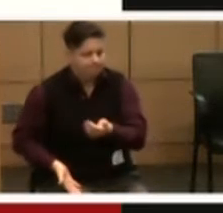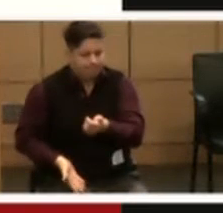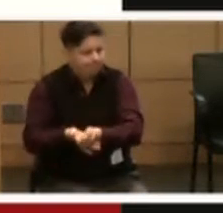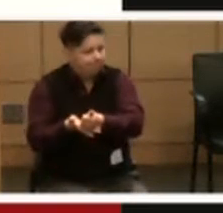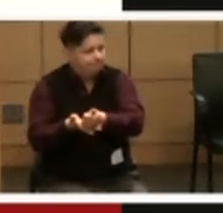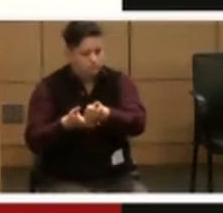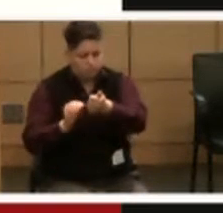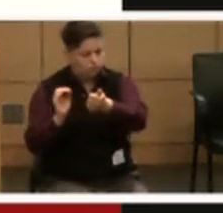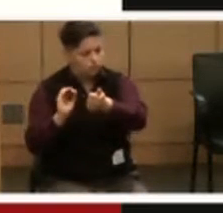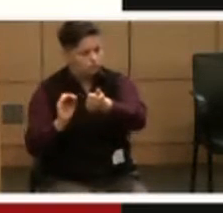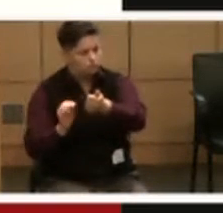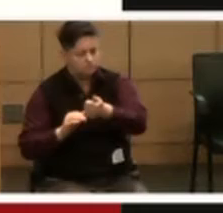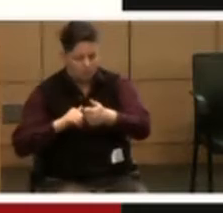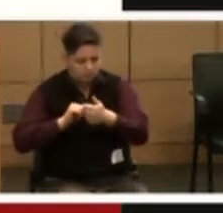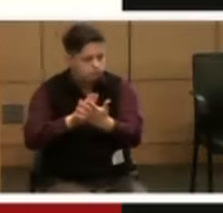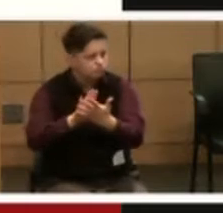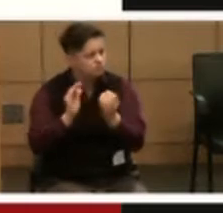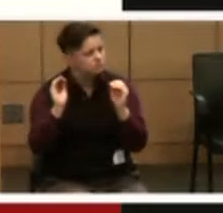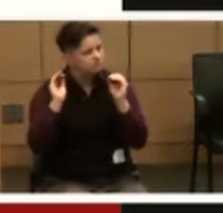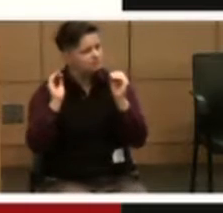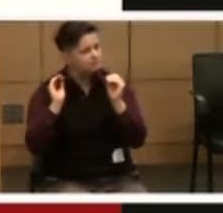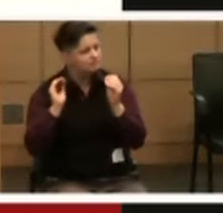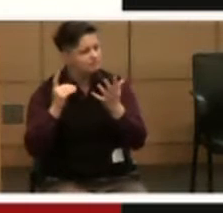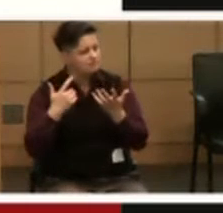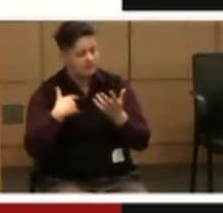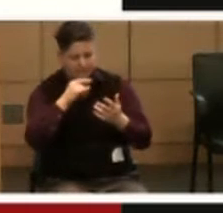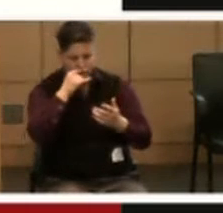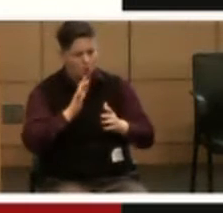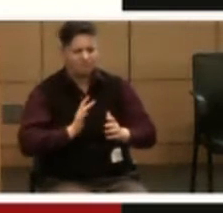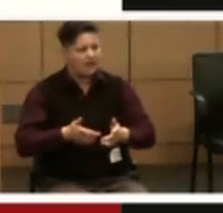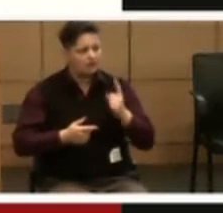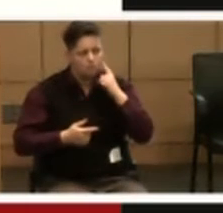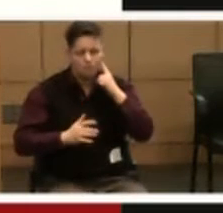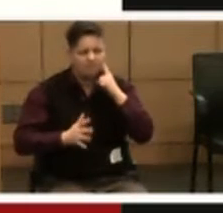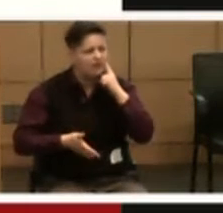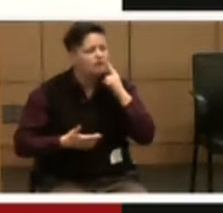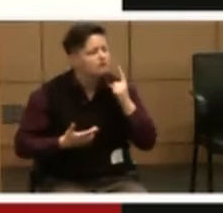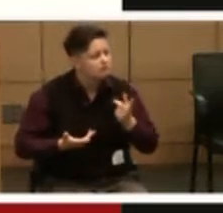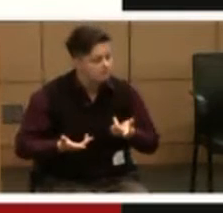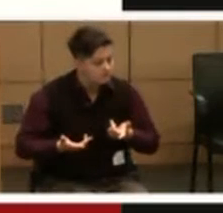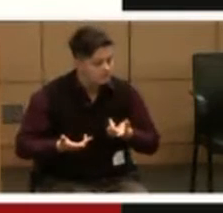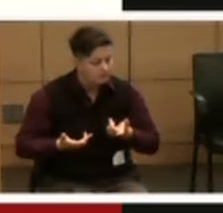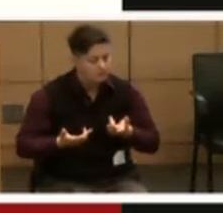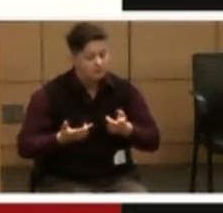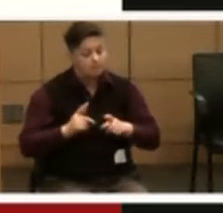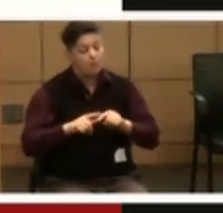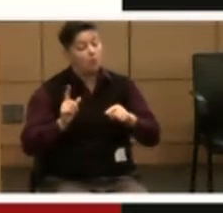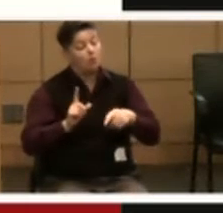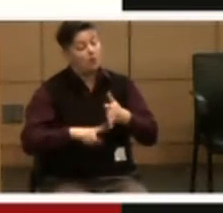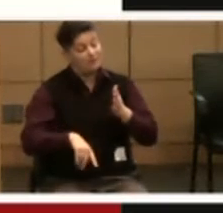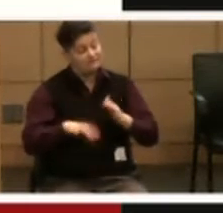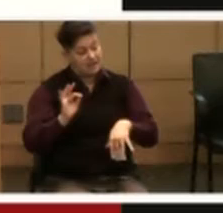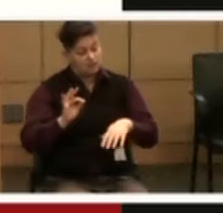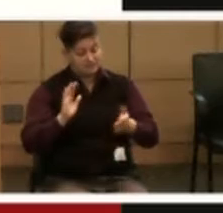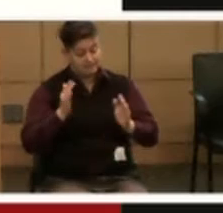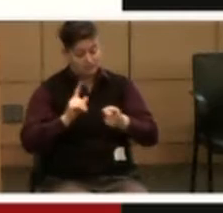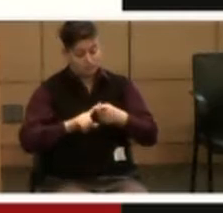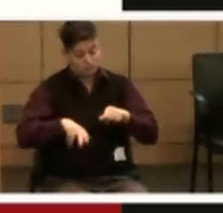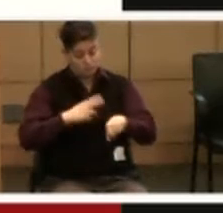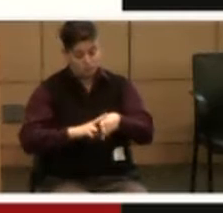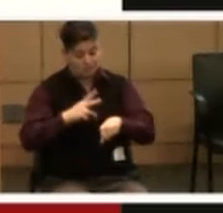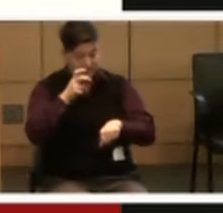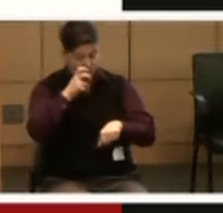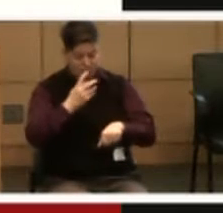in how these kids were perceived. What we found is that compared to normal hearing, there was a